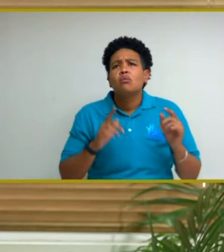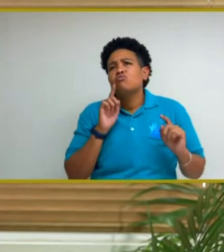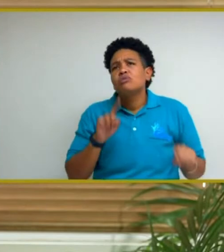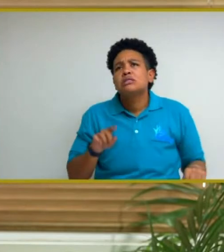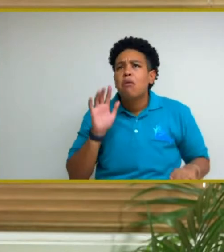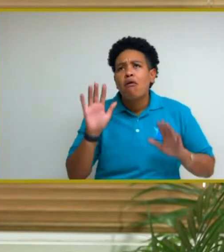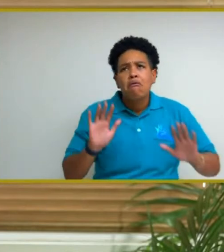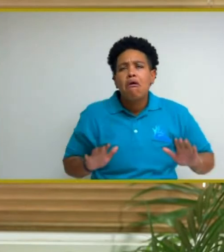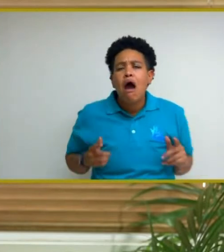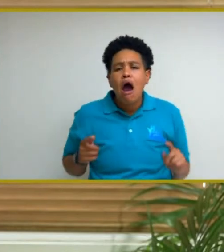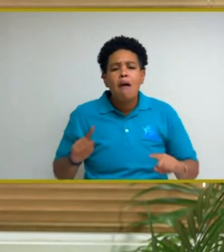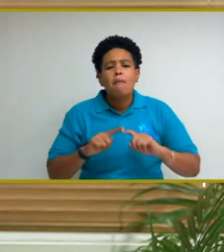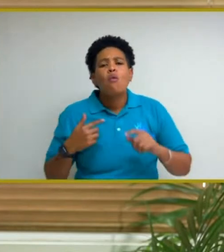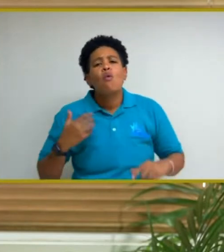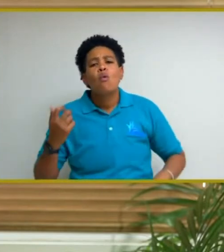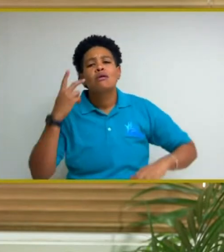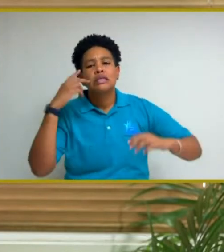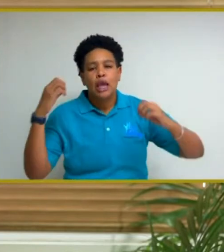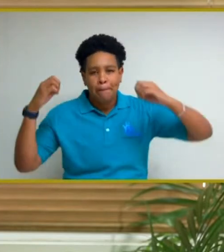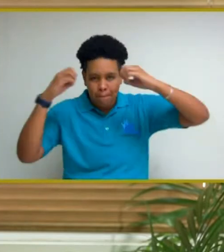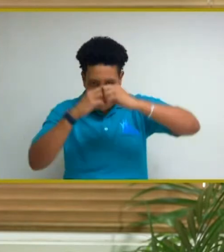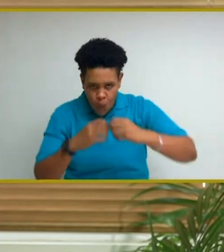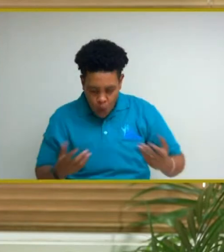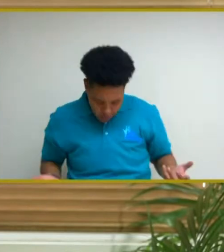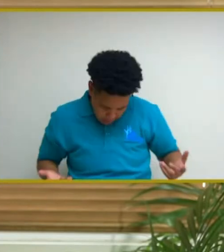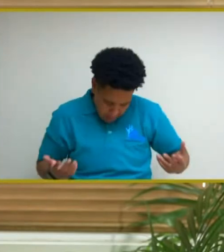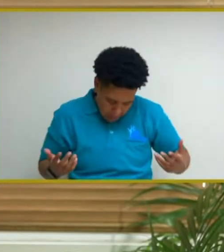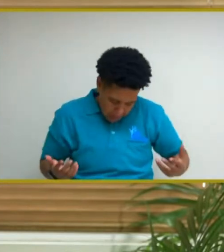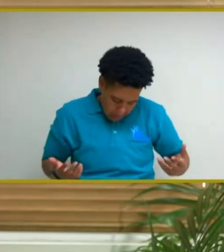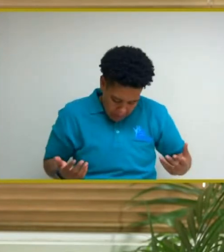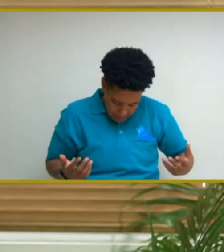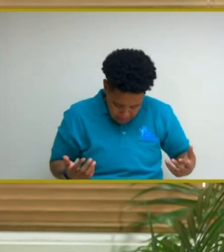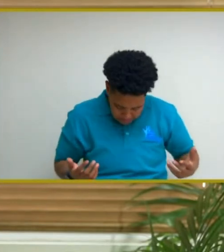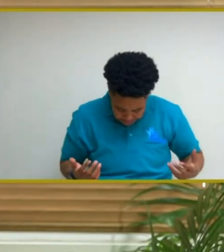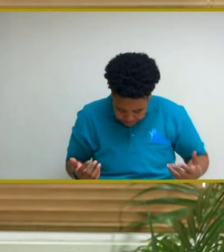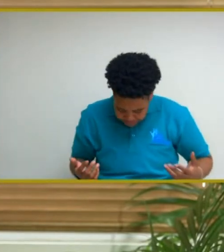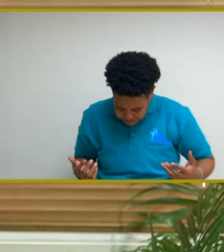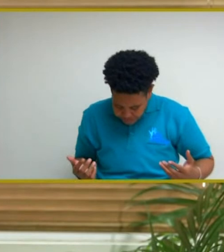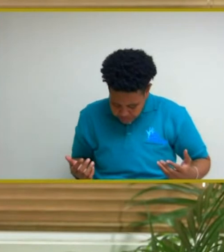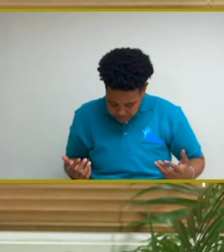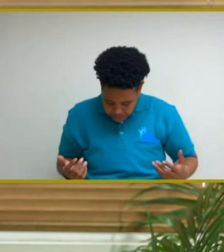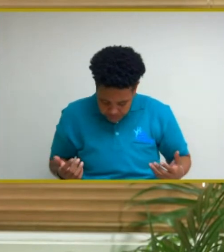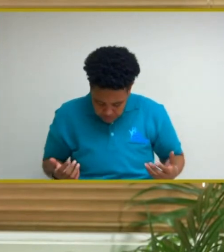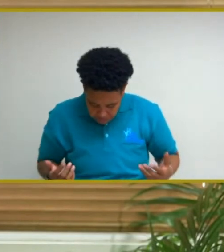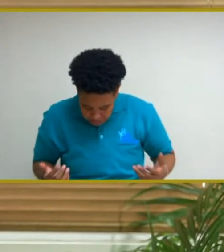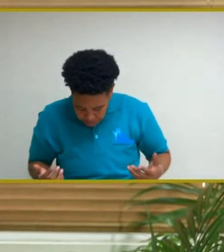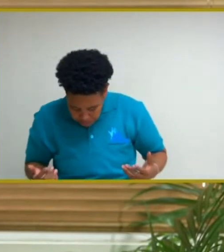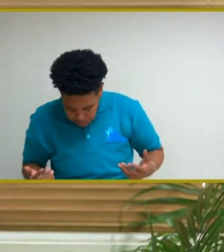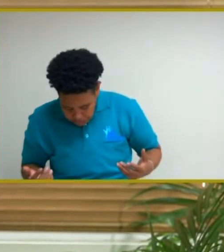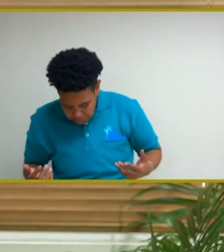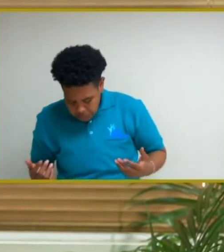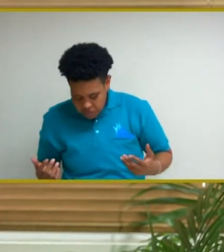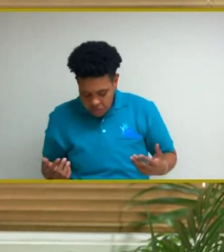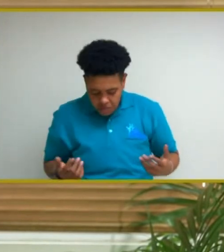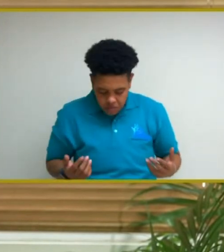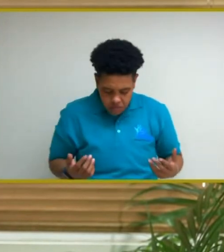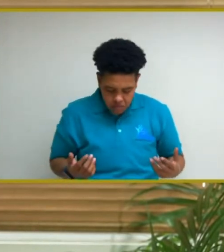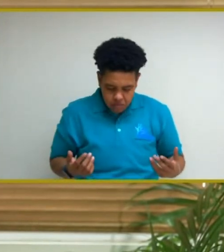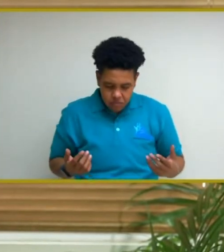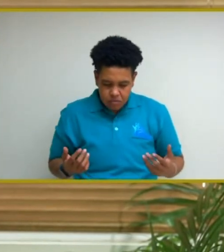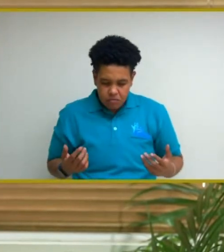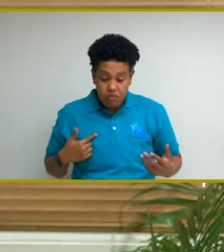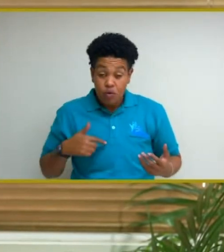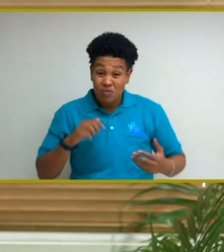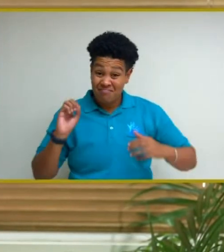responses, but we would have liked to see more. And so we are deploying other methods to try to get